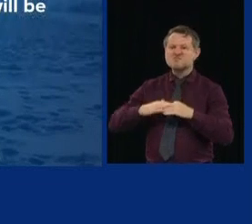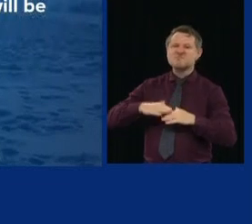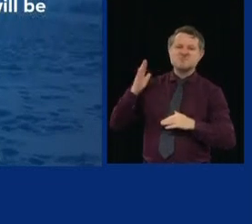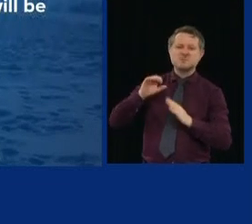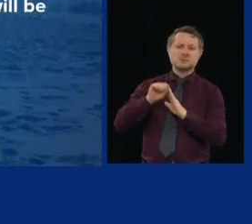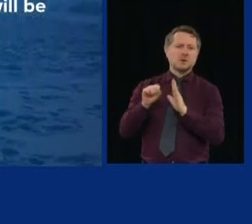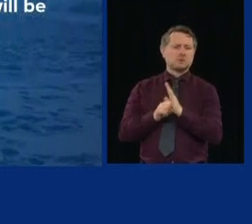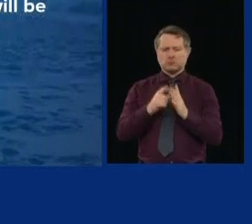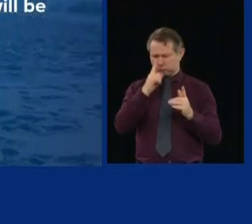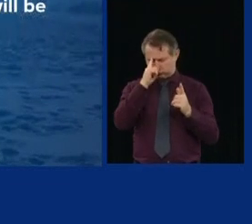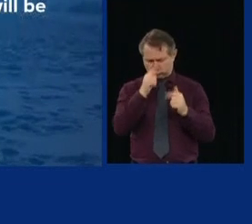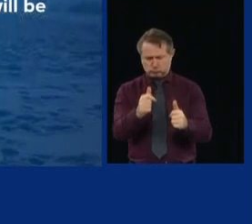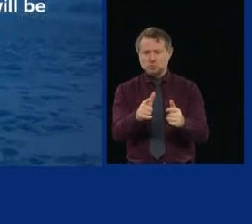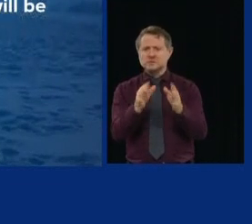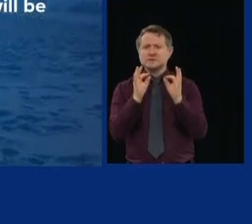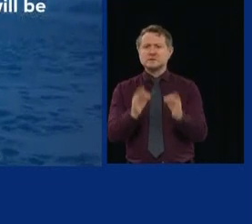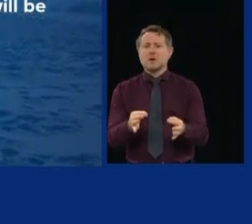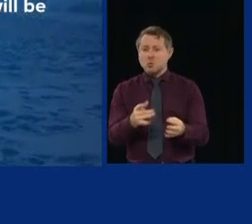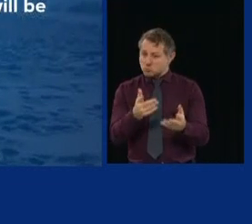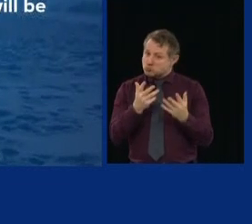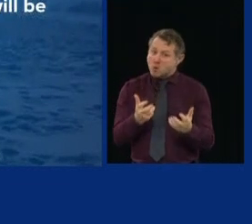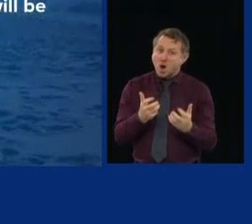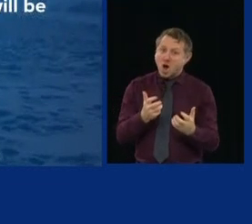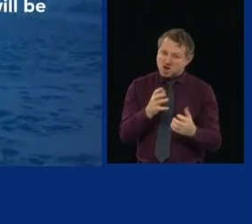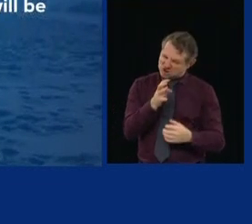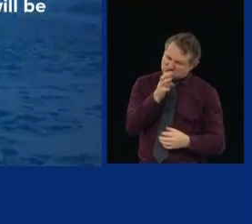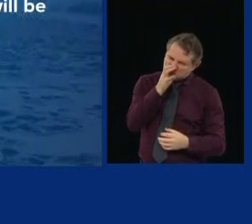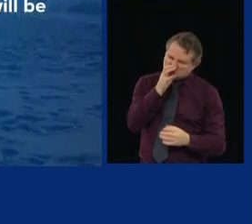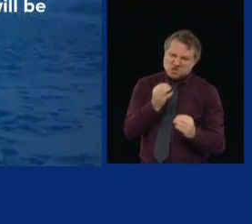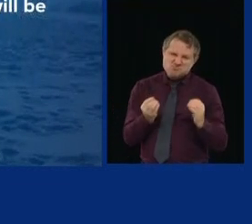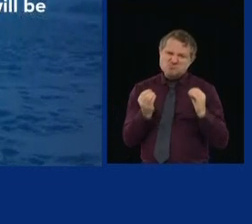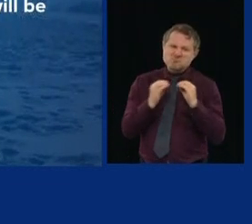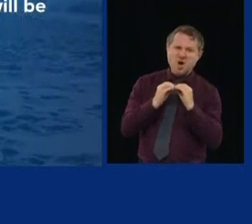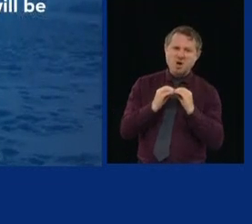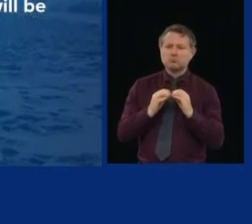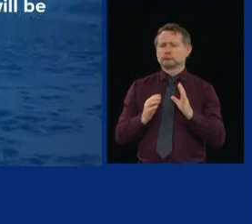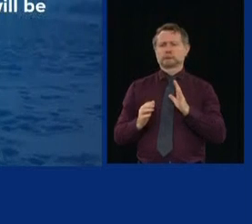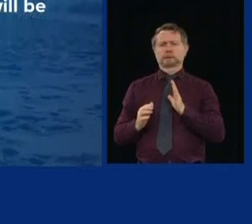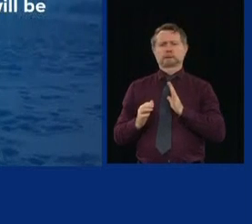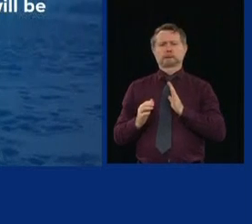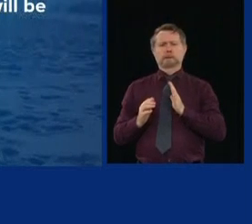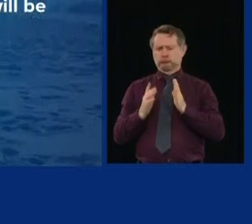do that. That will be done by a home rule message,